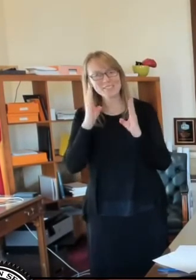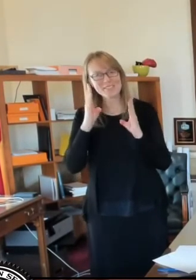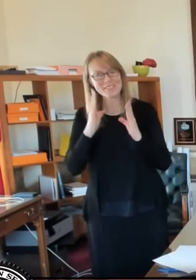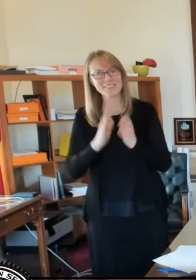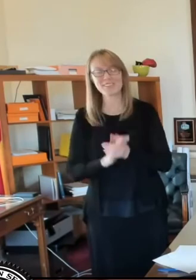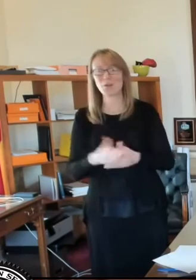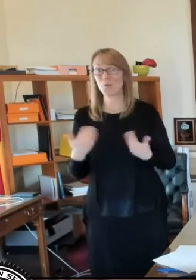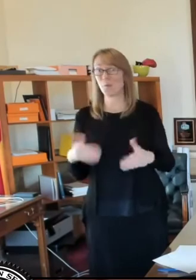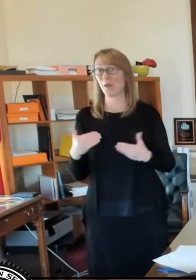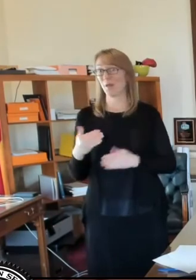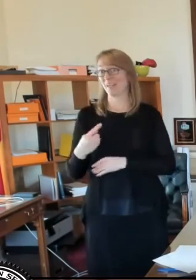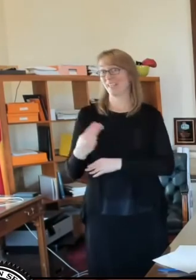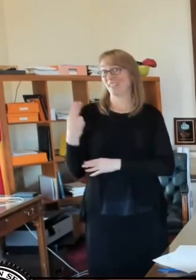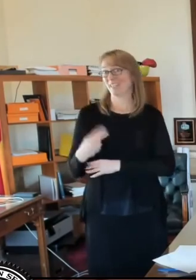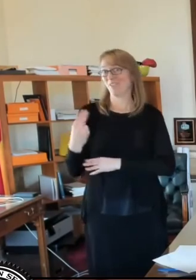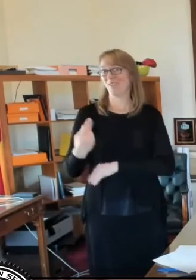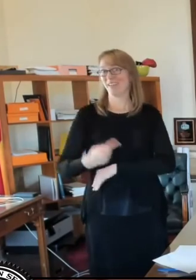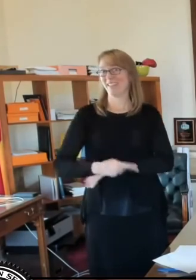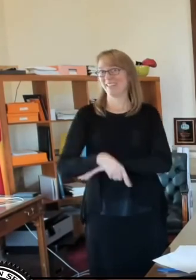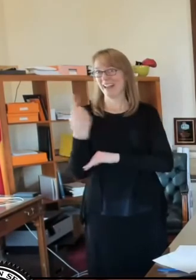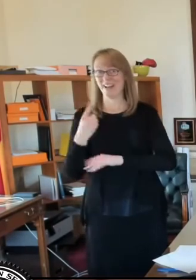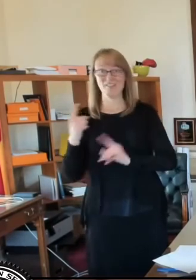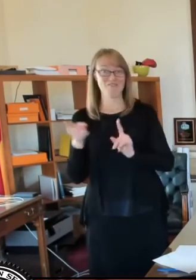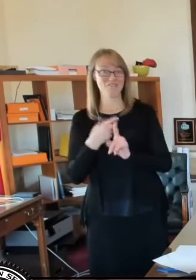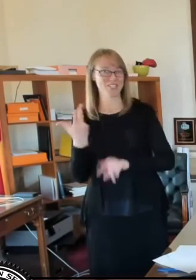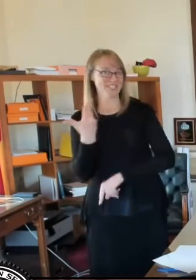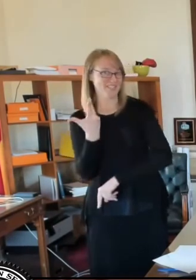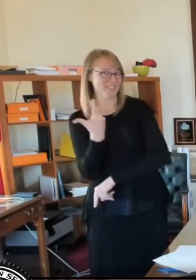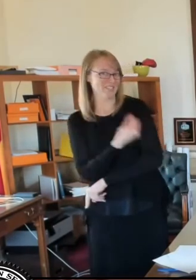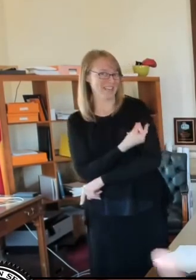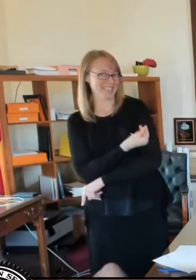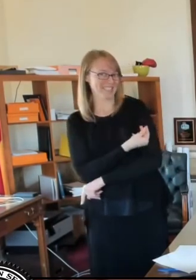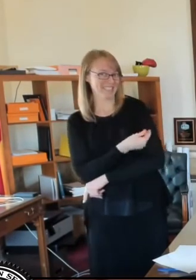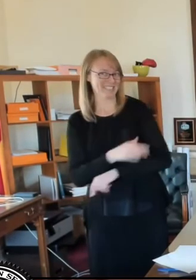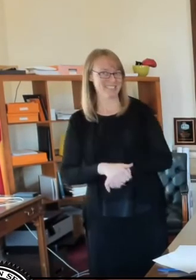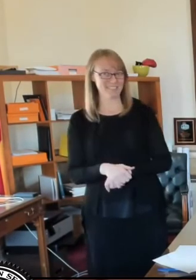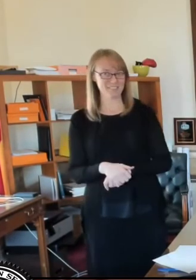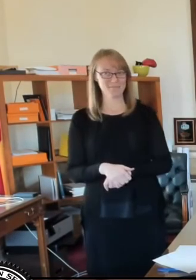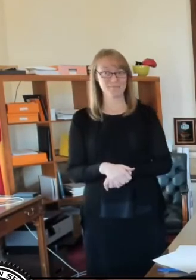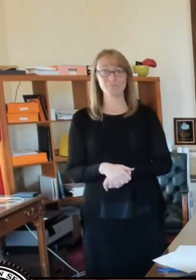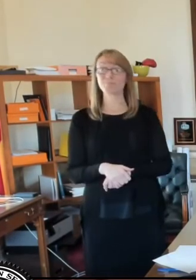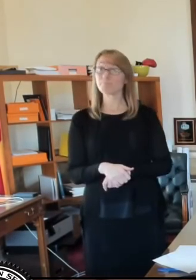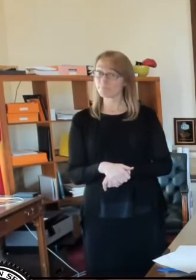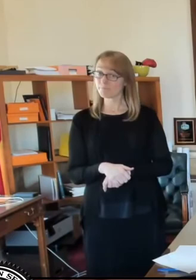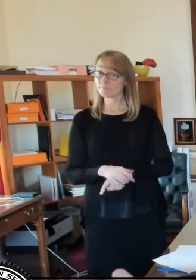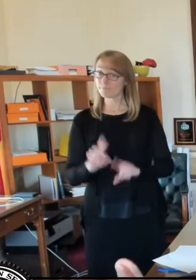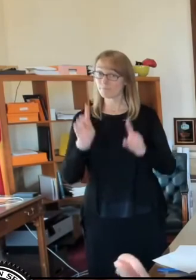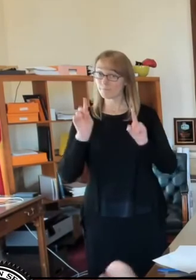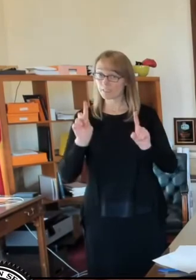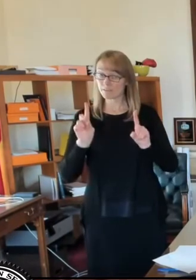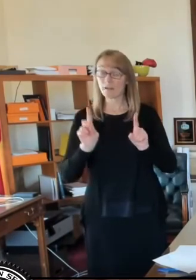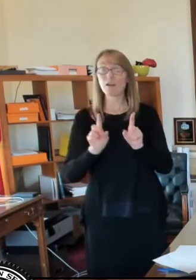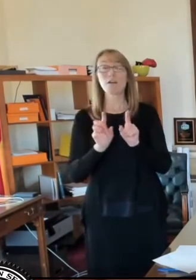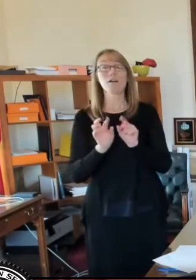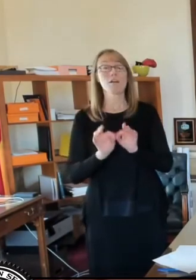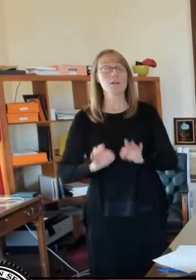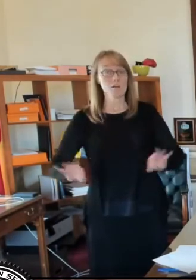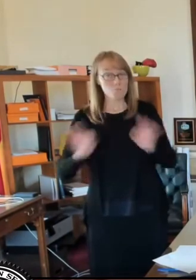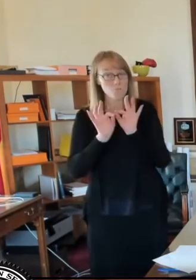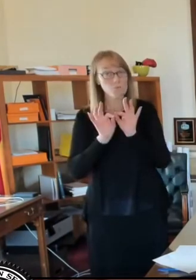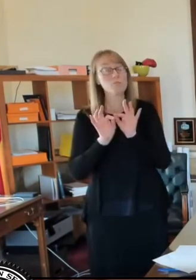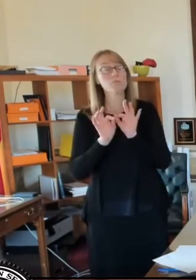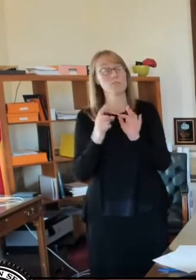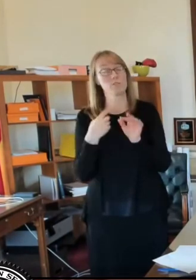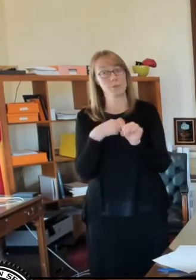Historic day, the first vaccine with regard to COVID. But we have to continue to practice the